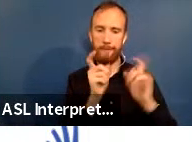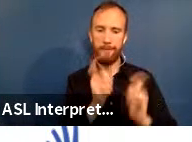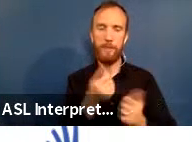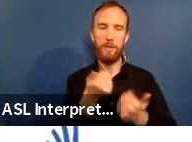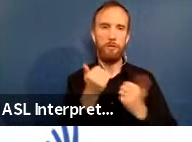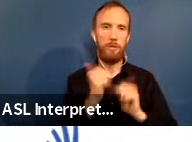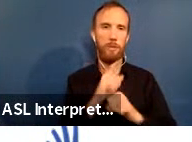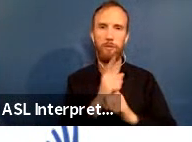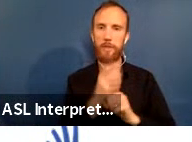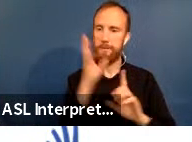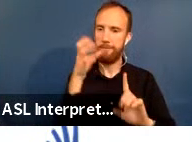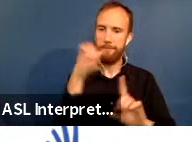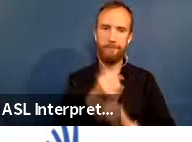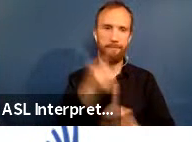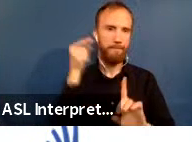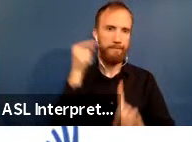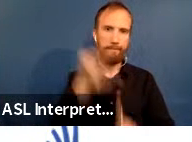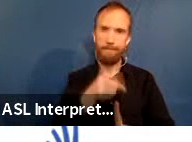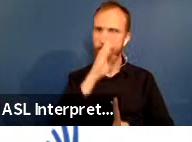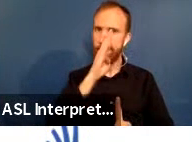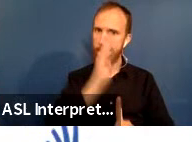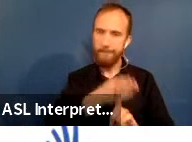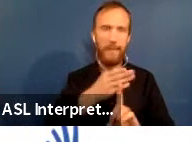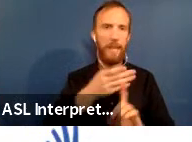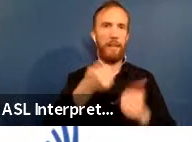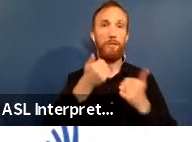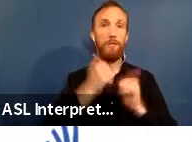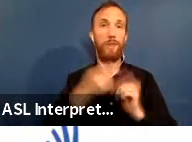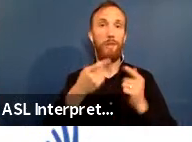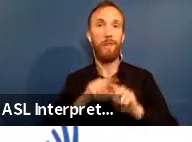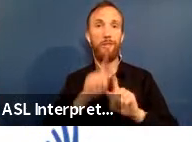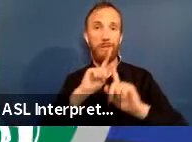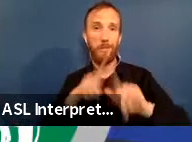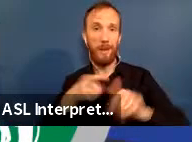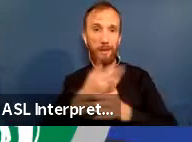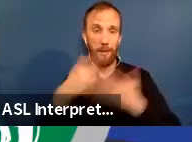to be responsive into what we know people would ask about the process.